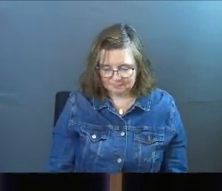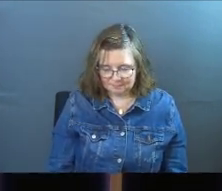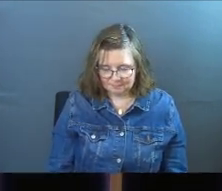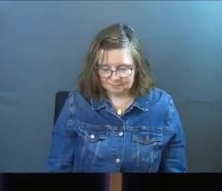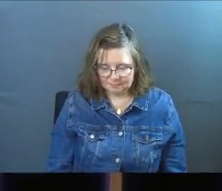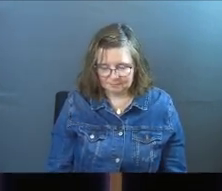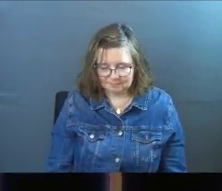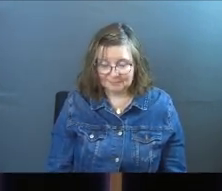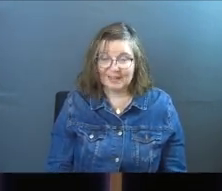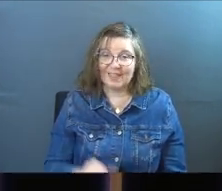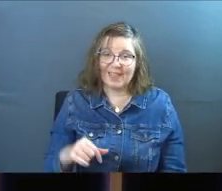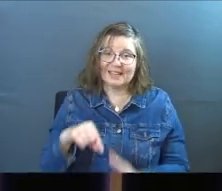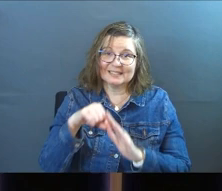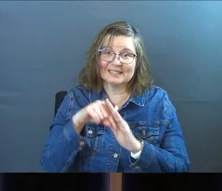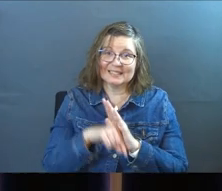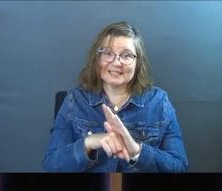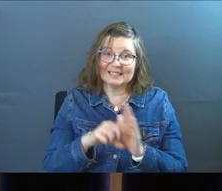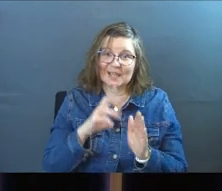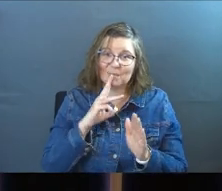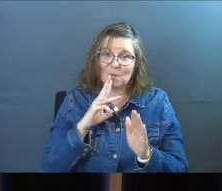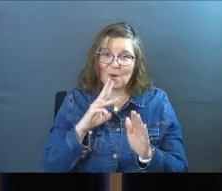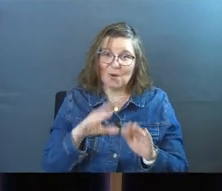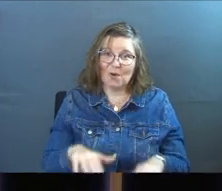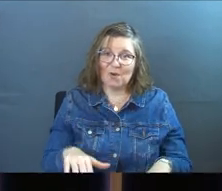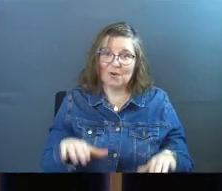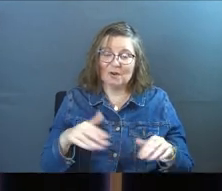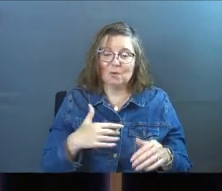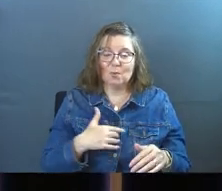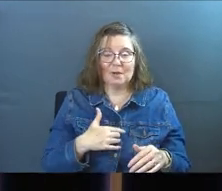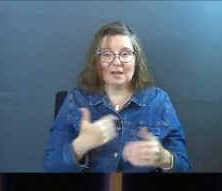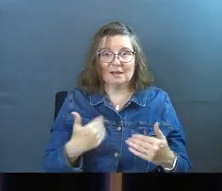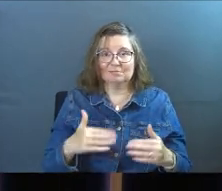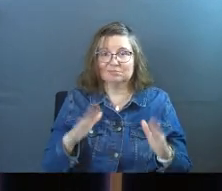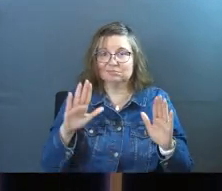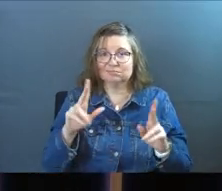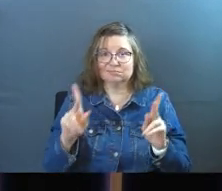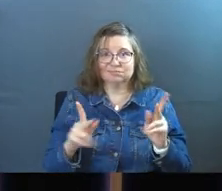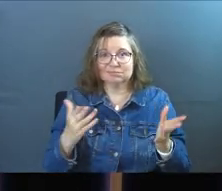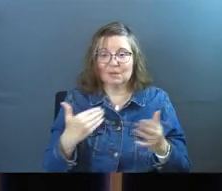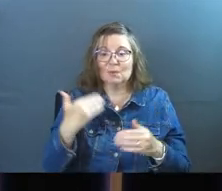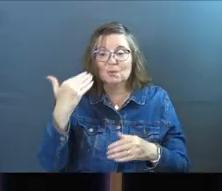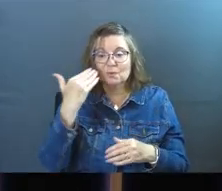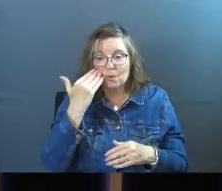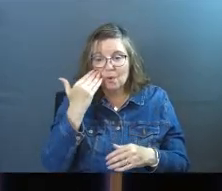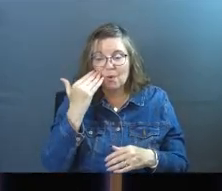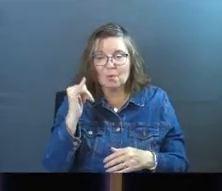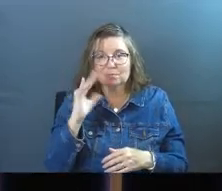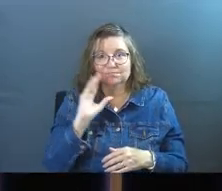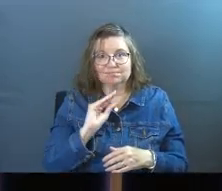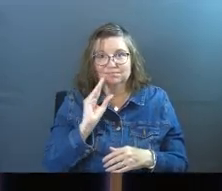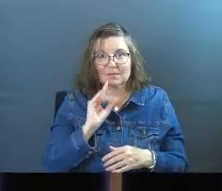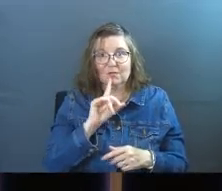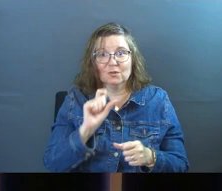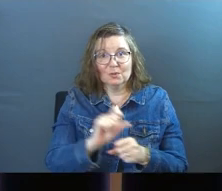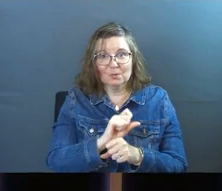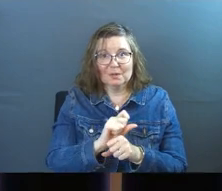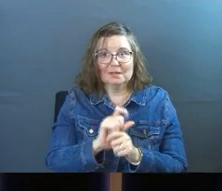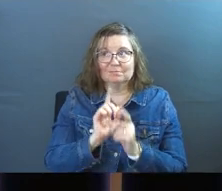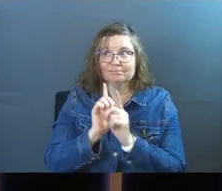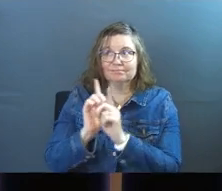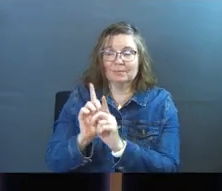Those are the deep waters. We got some saints around here who know what it is for real to walk with